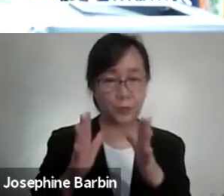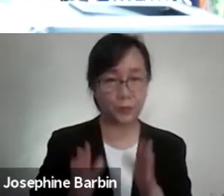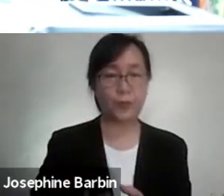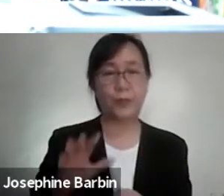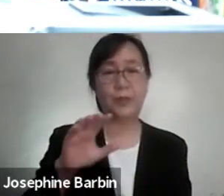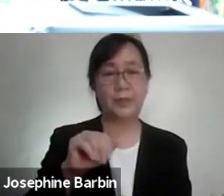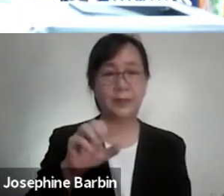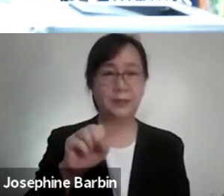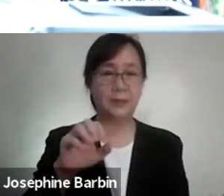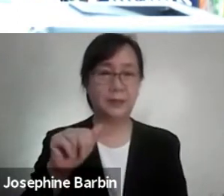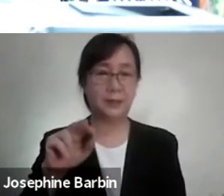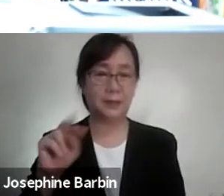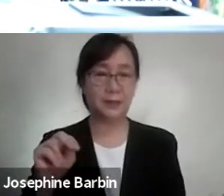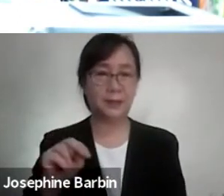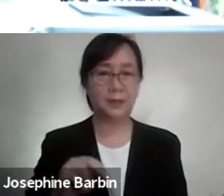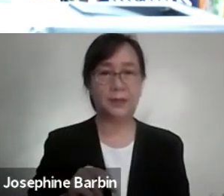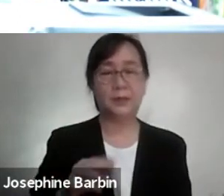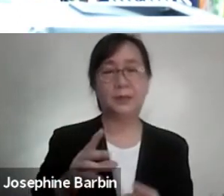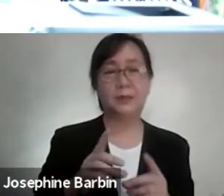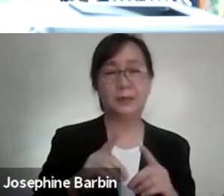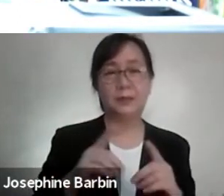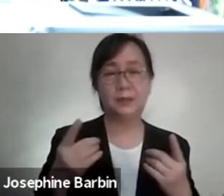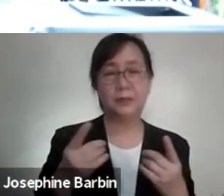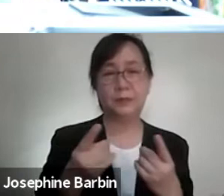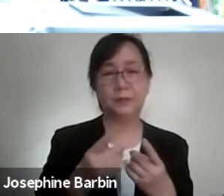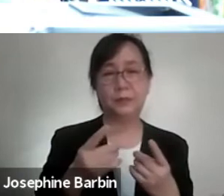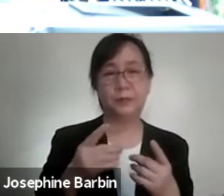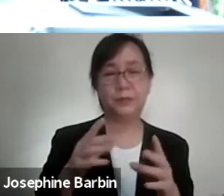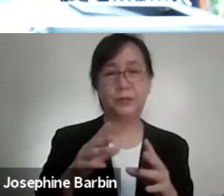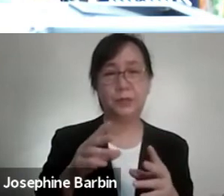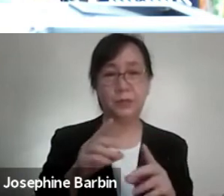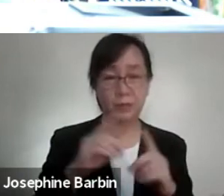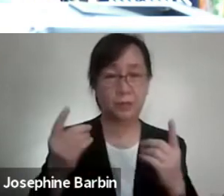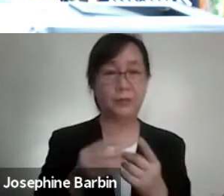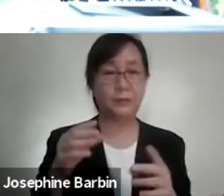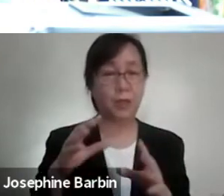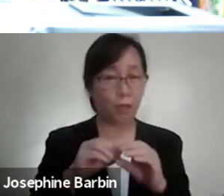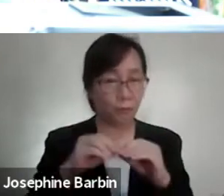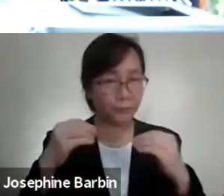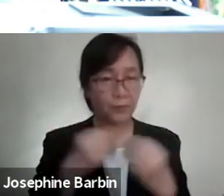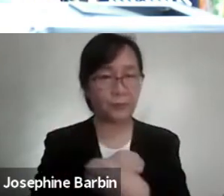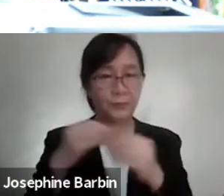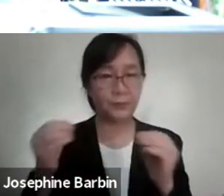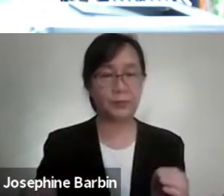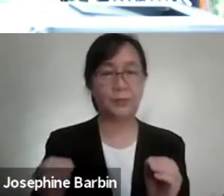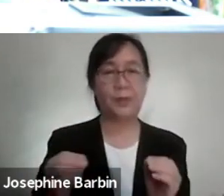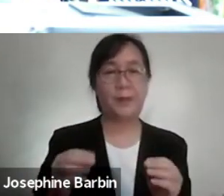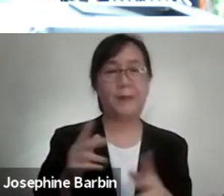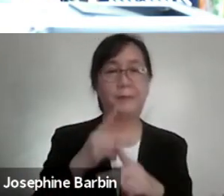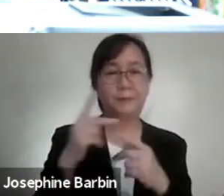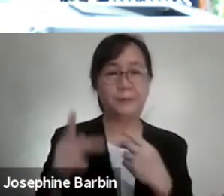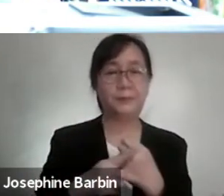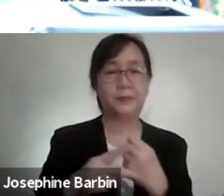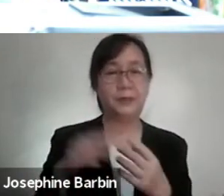ASEAN Subdivision Foreign Affairs Division of the Office of the Permanent Secretary in the Ministry